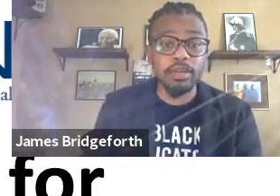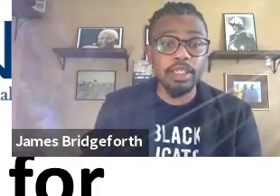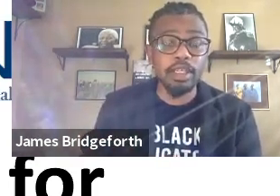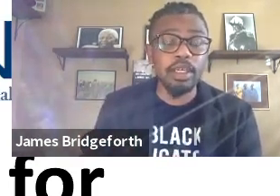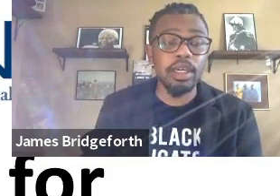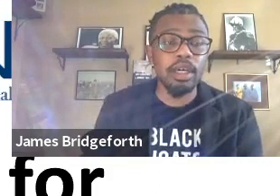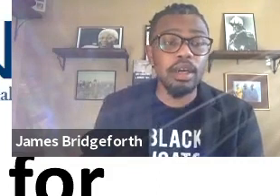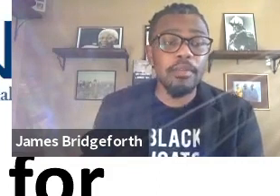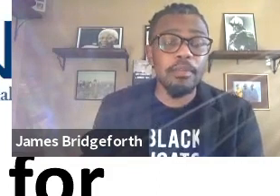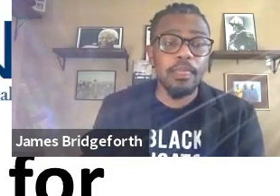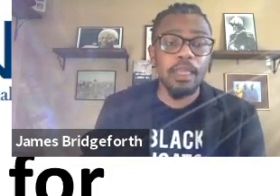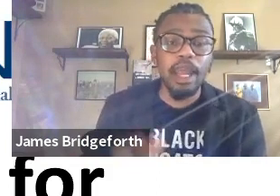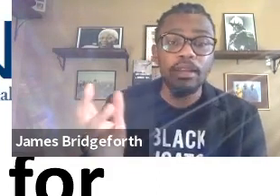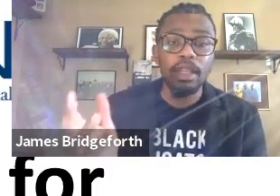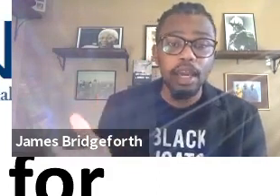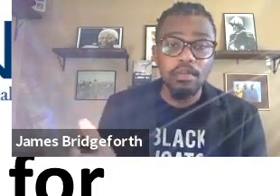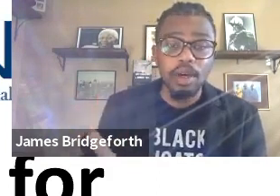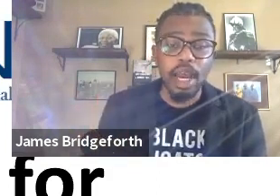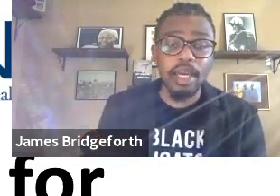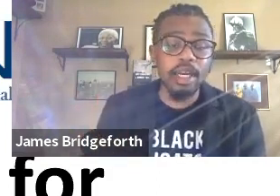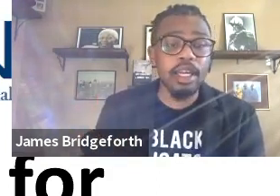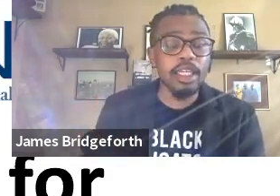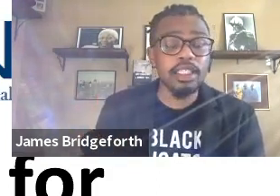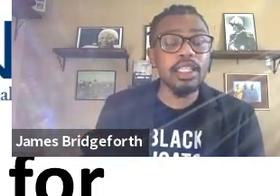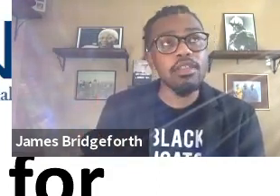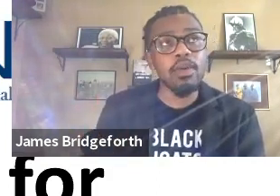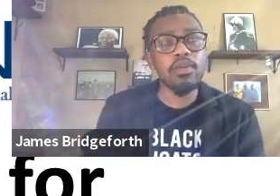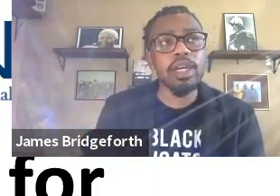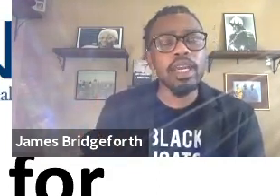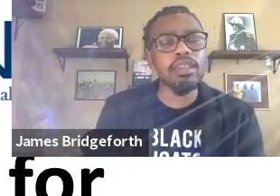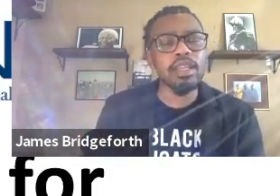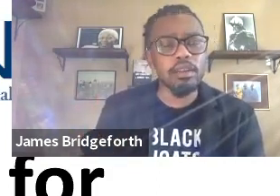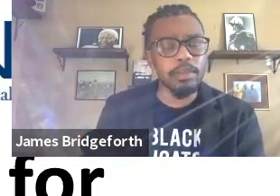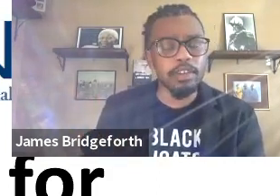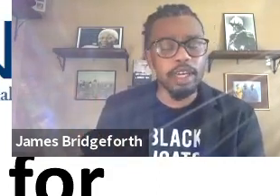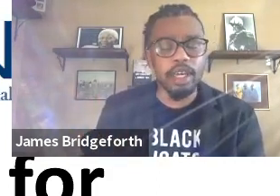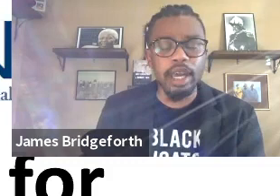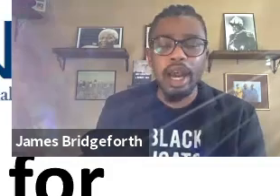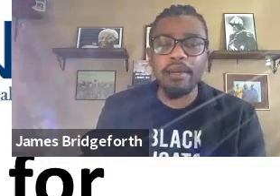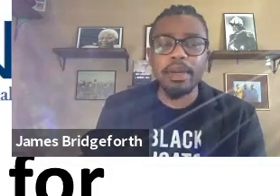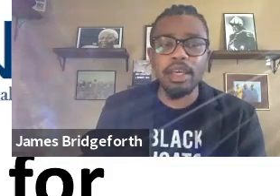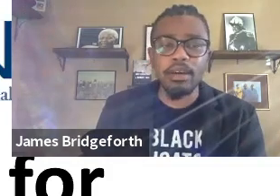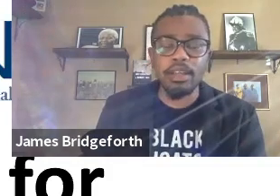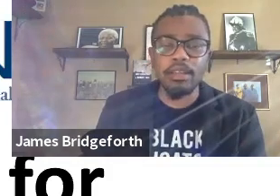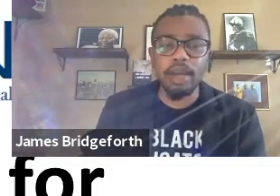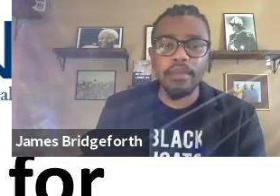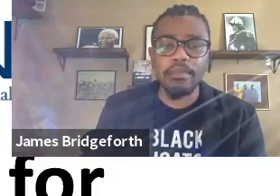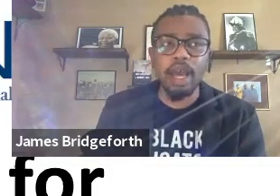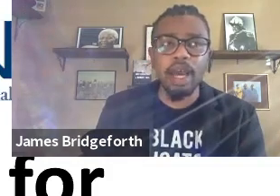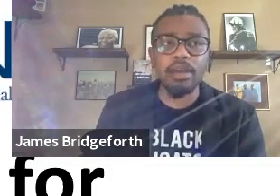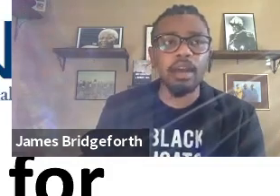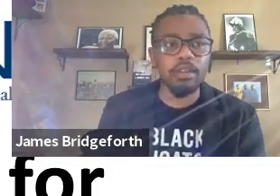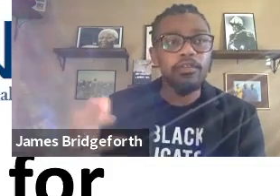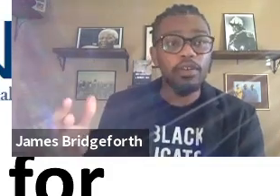they graduate. Now, the next one, identity connections, that's one where it gets a little bit tricky because I know that